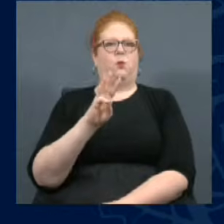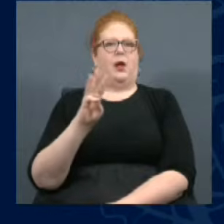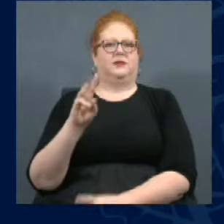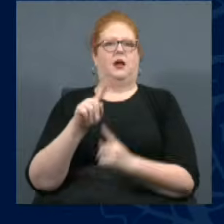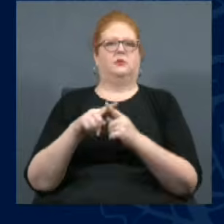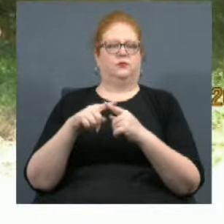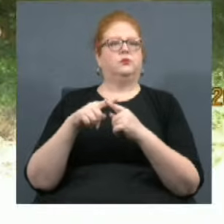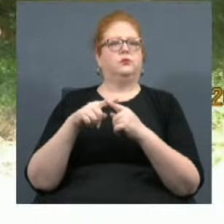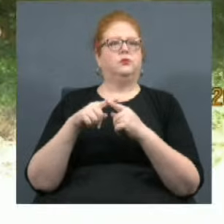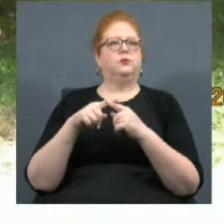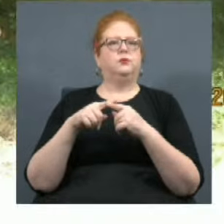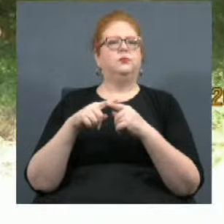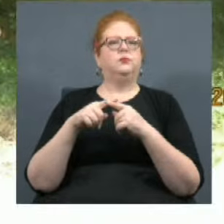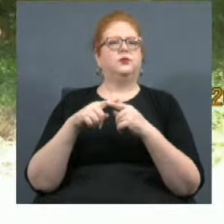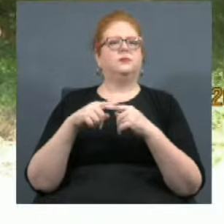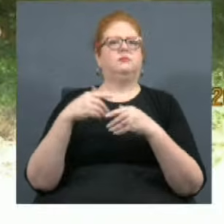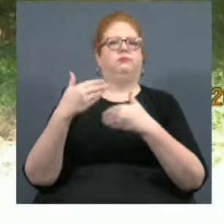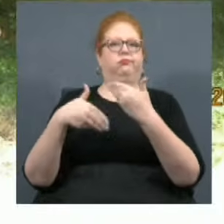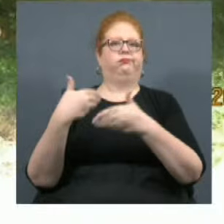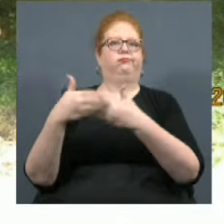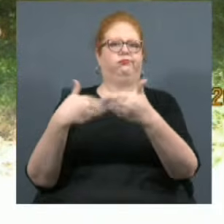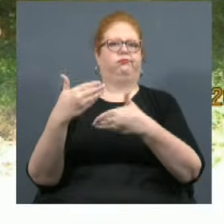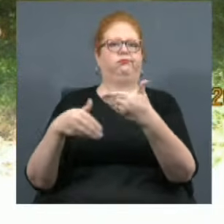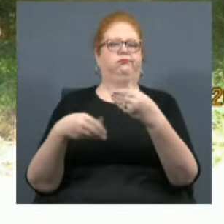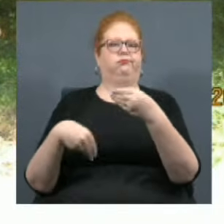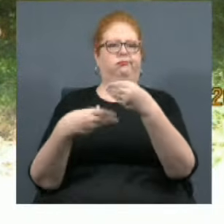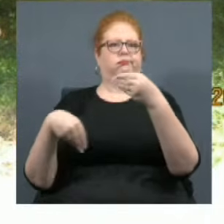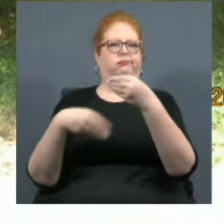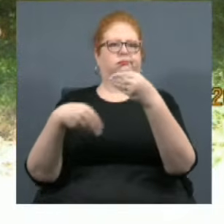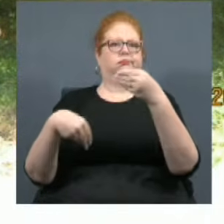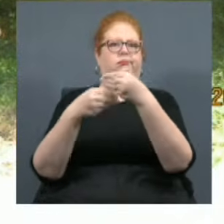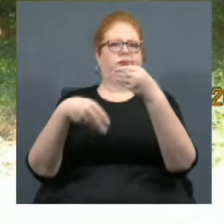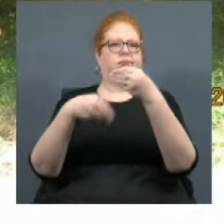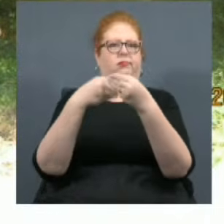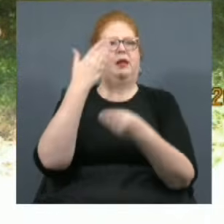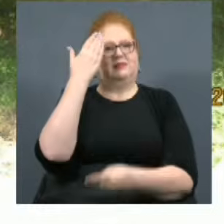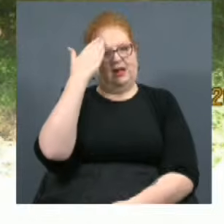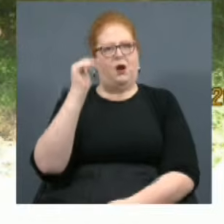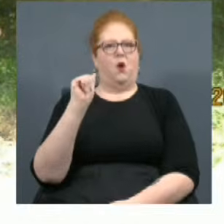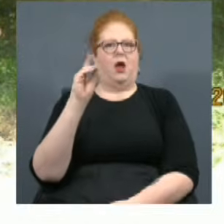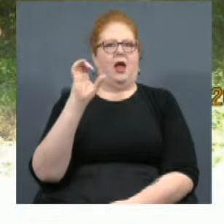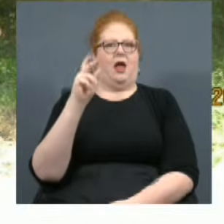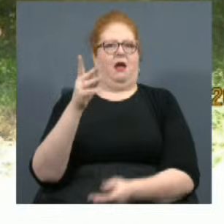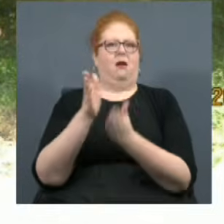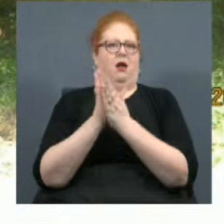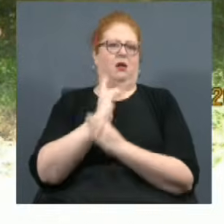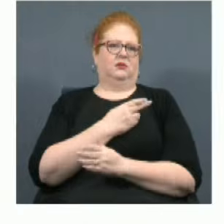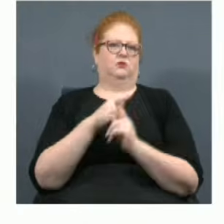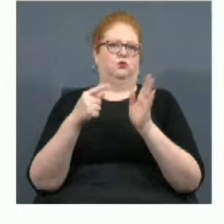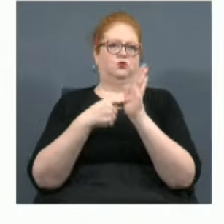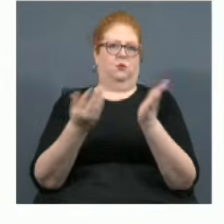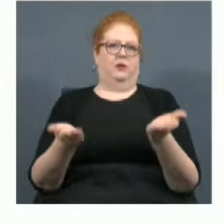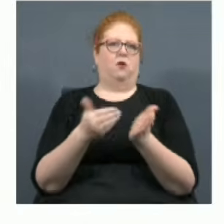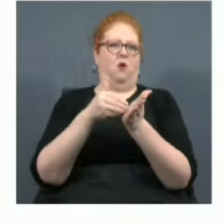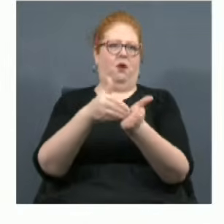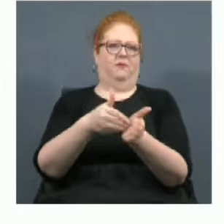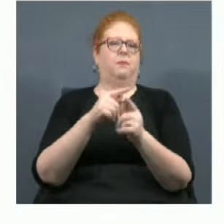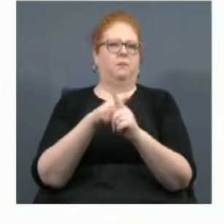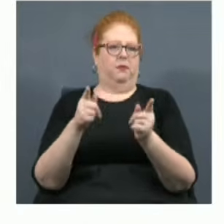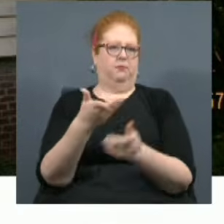tally as well. I know Director Adcock often asks for us to show it here as well.